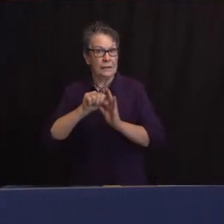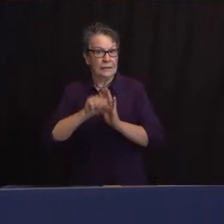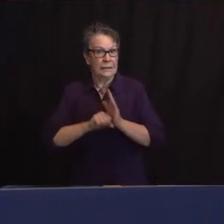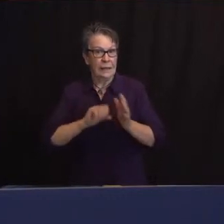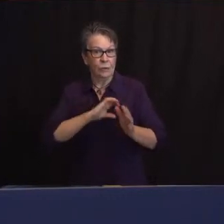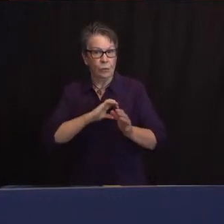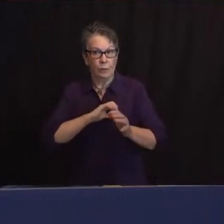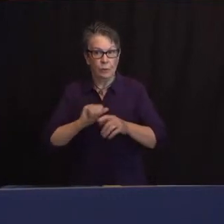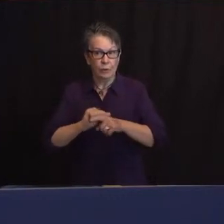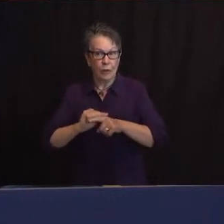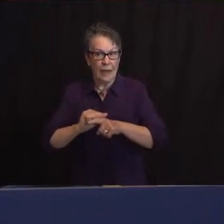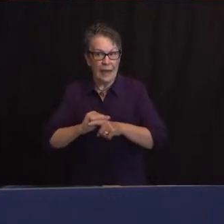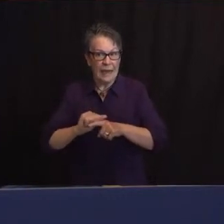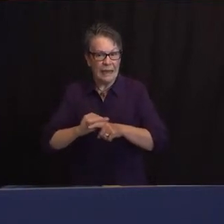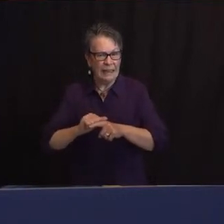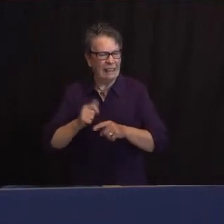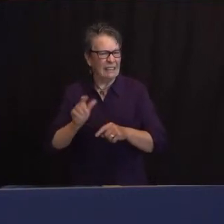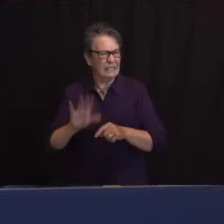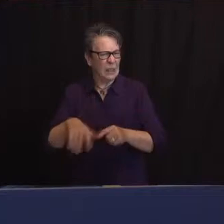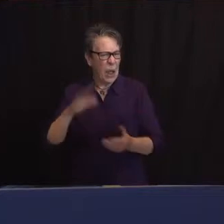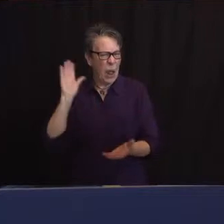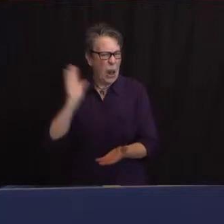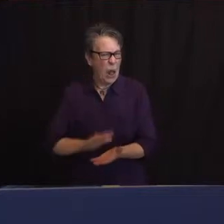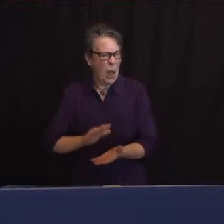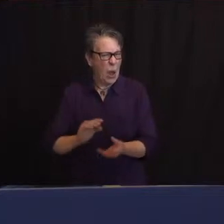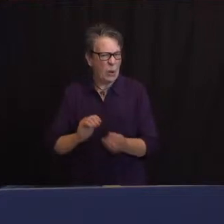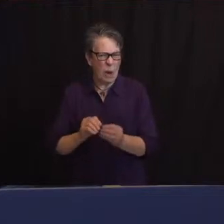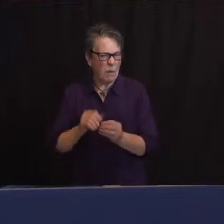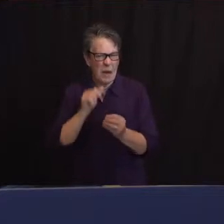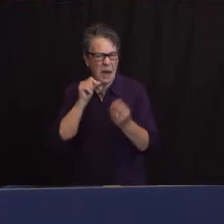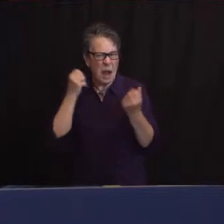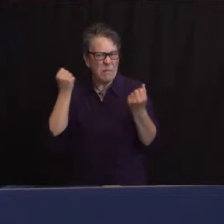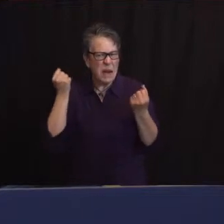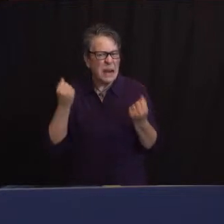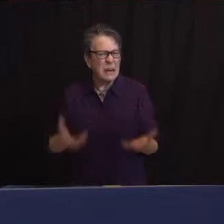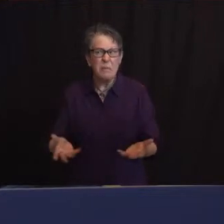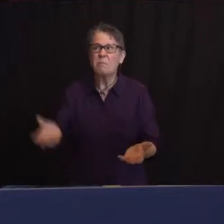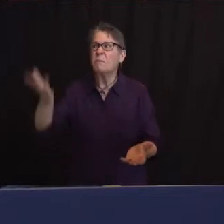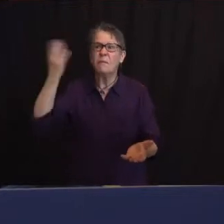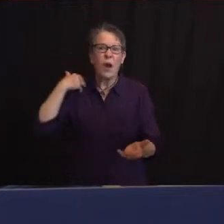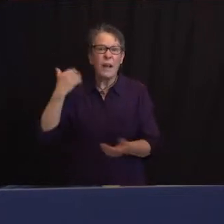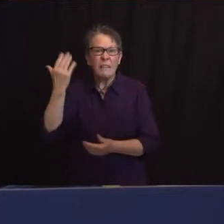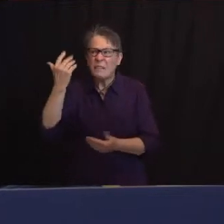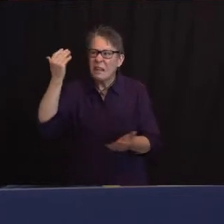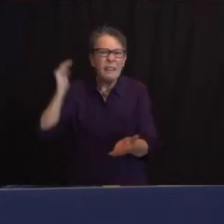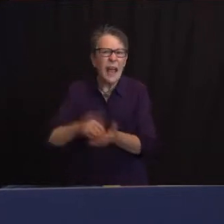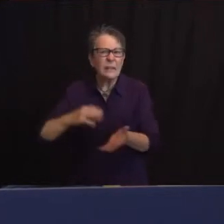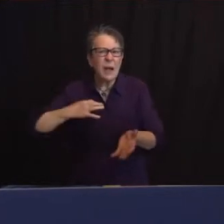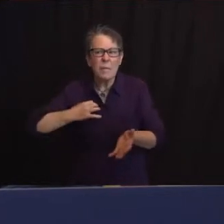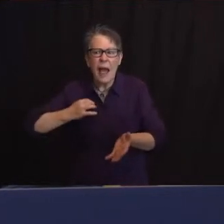with 55% of those candidates minorities and 45% white, it's not